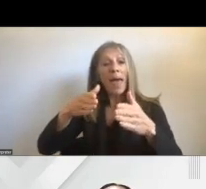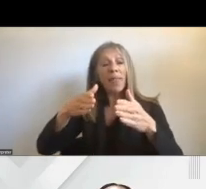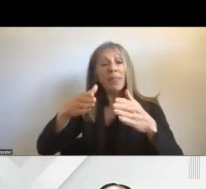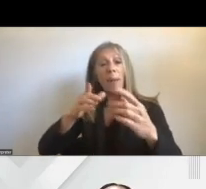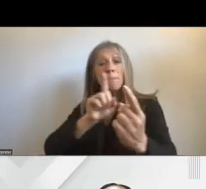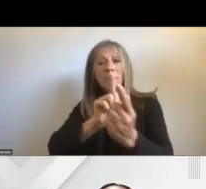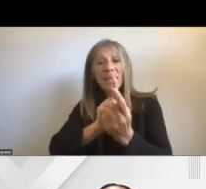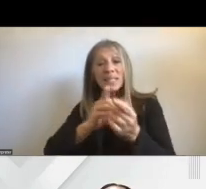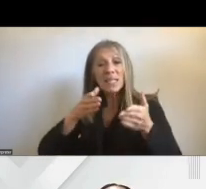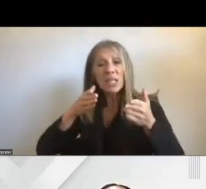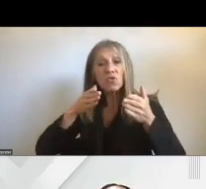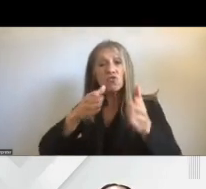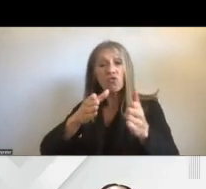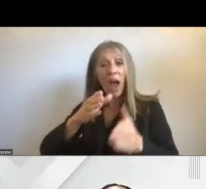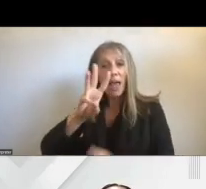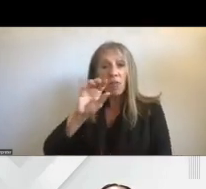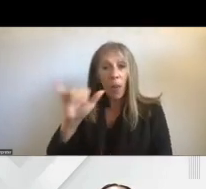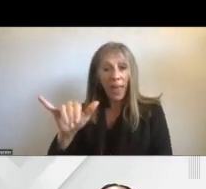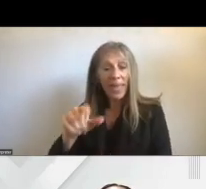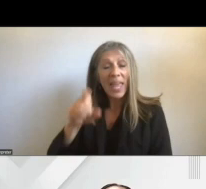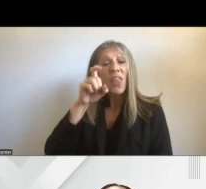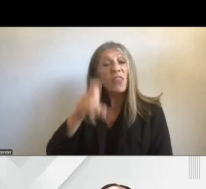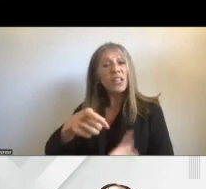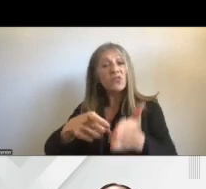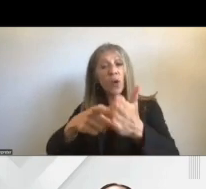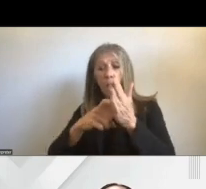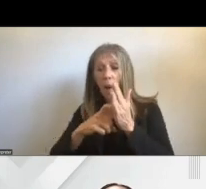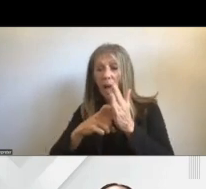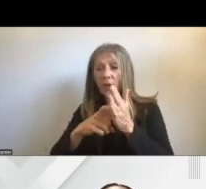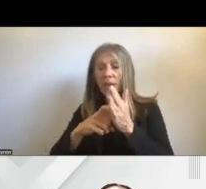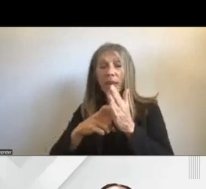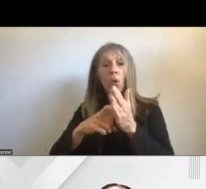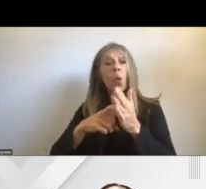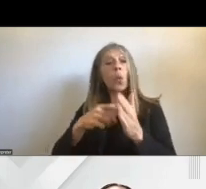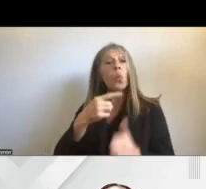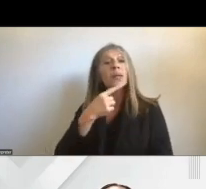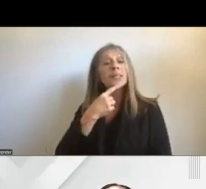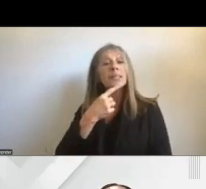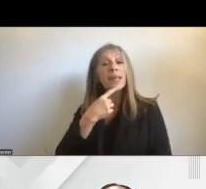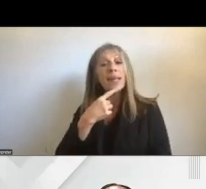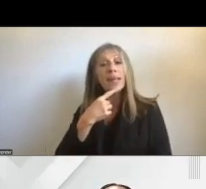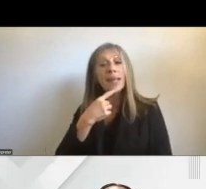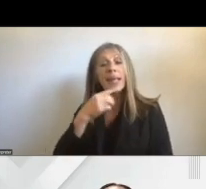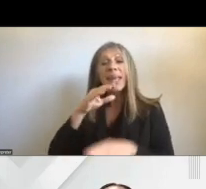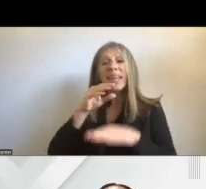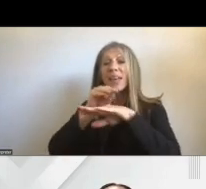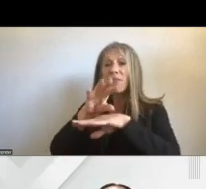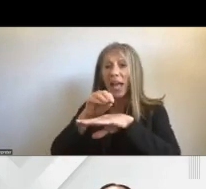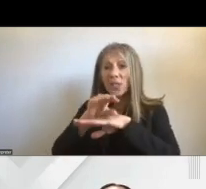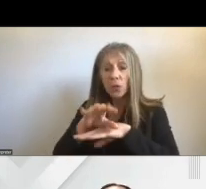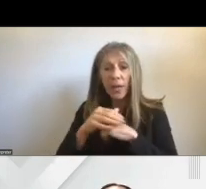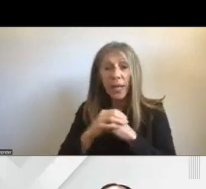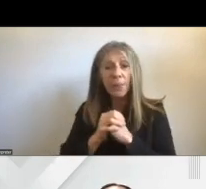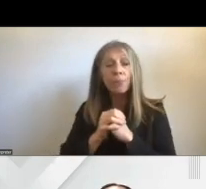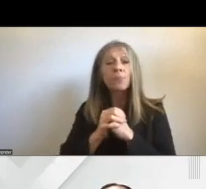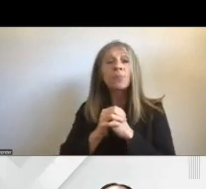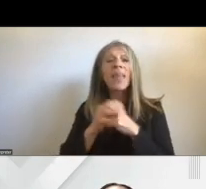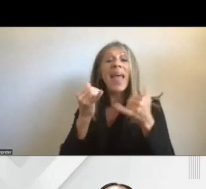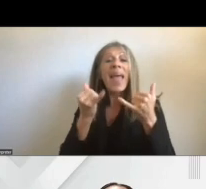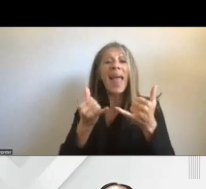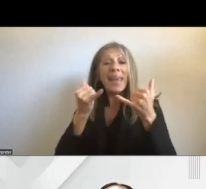flared sides, or the full width of the blended transition, or at a parallel curb ramp, the full